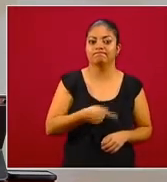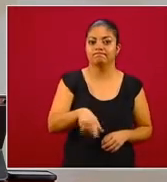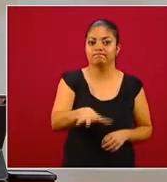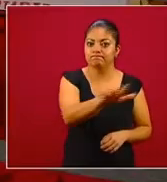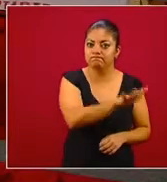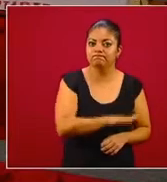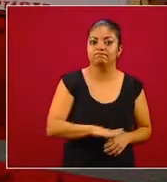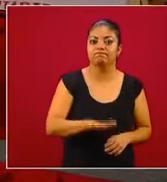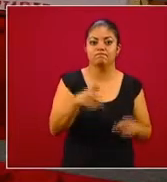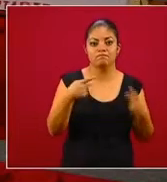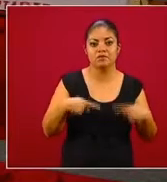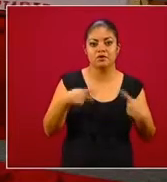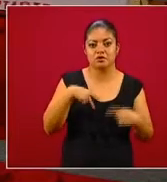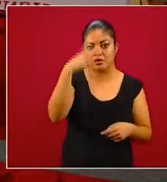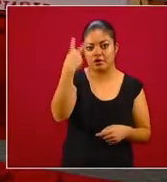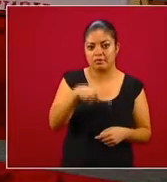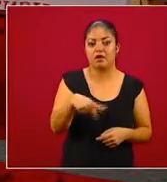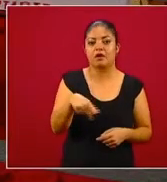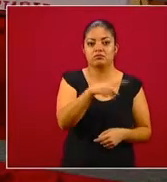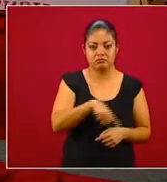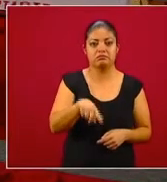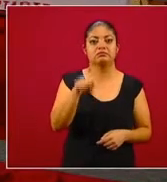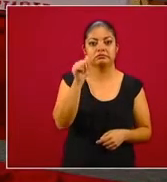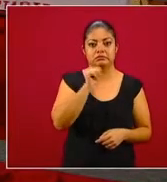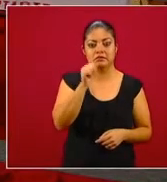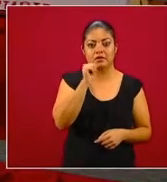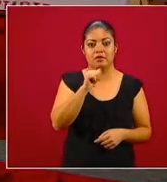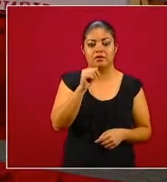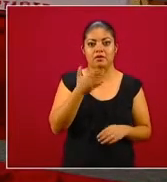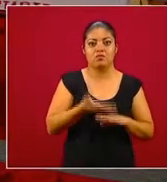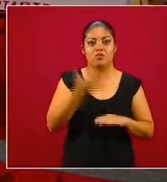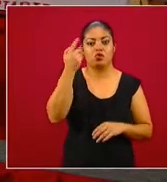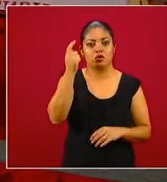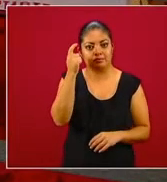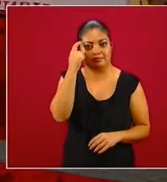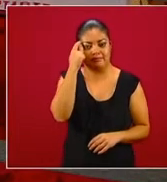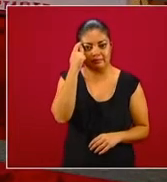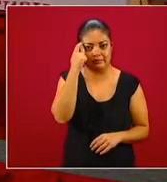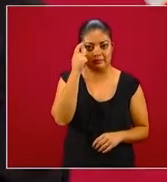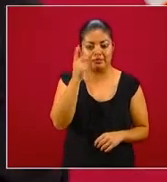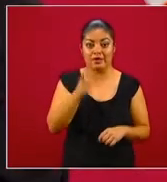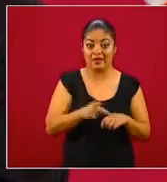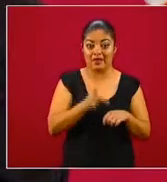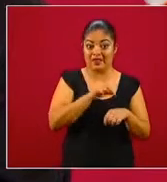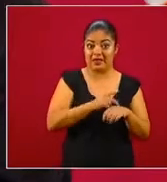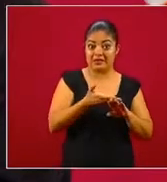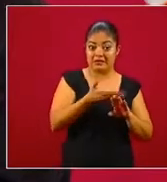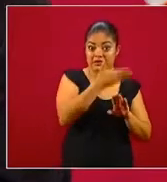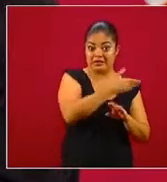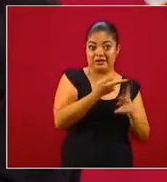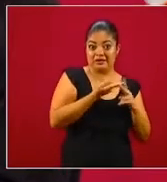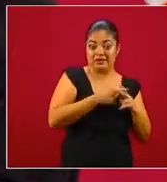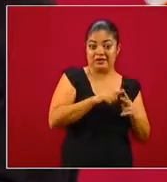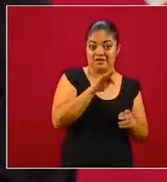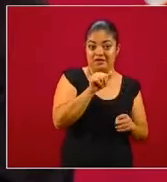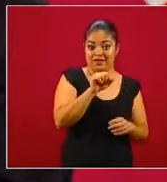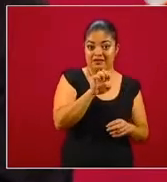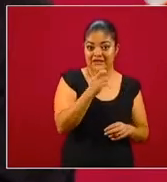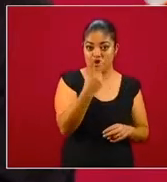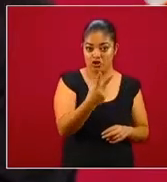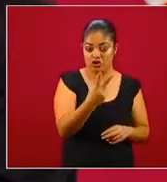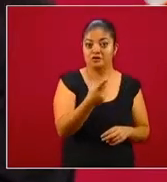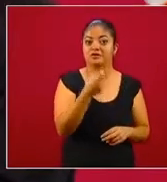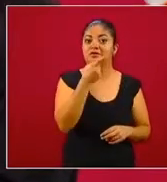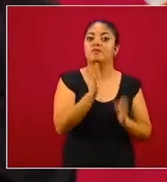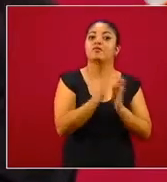Mexico are que ha estado doing muy consciente and en su enorme been mayoría de este present reto desde la since fase 2, phase two, cuando when we nos started to empezamos really emphasize quédate